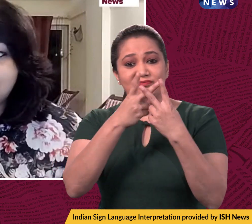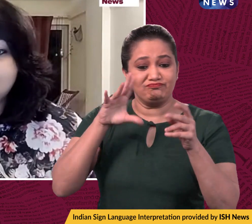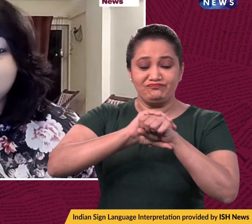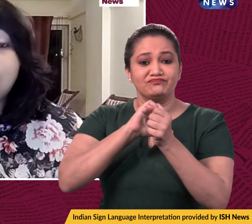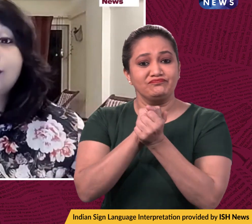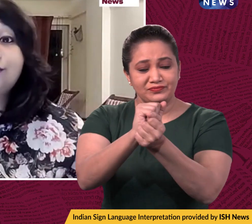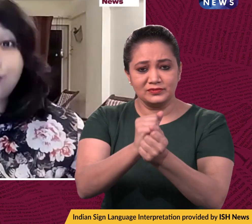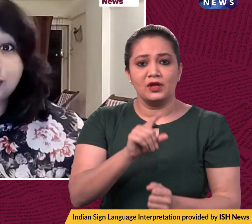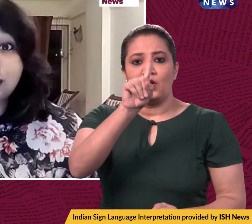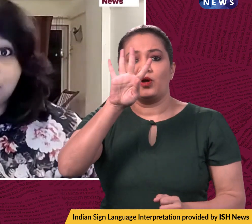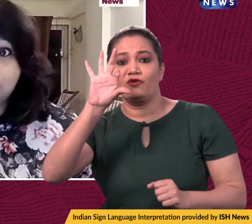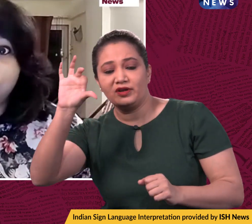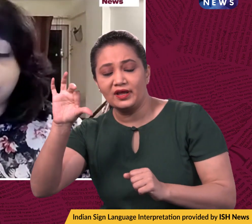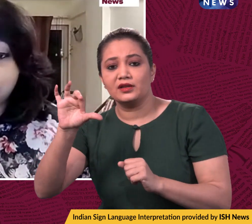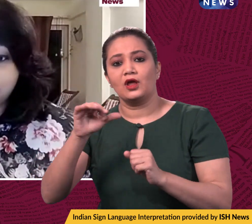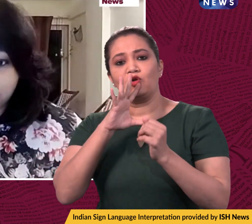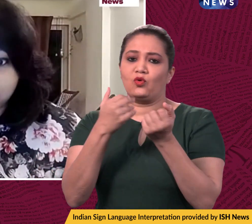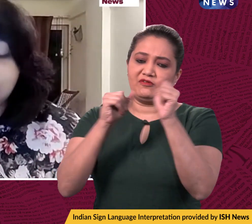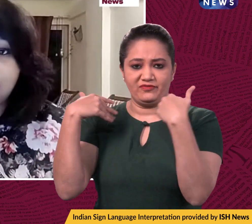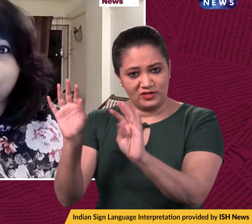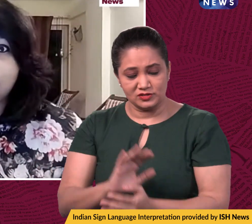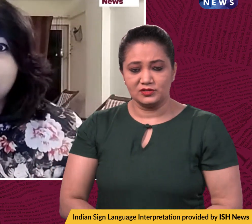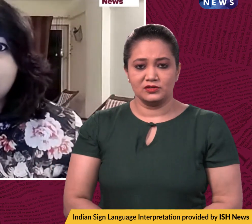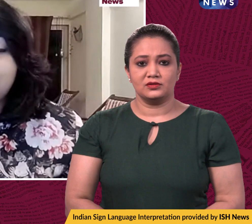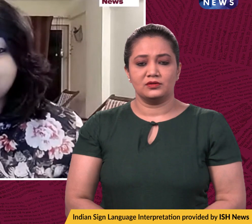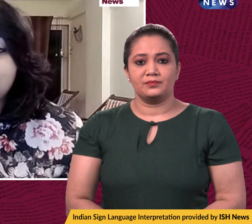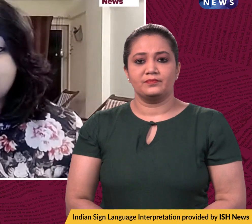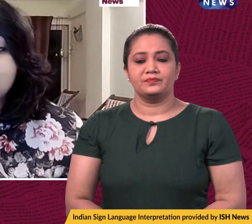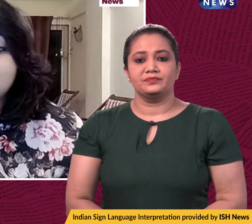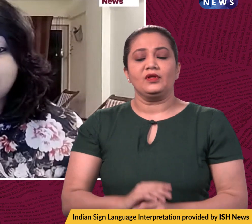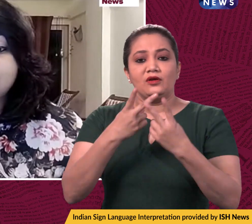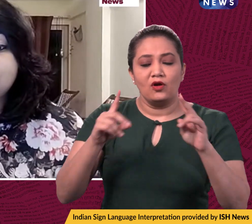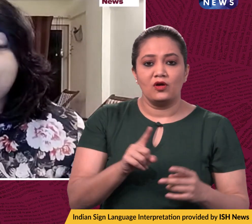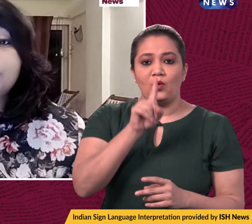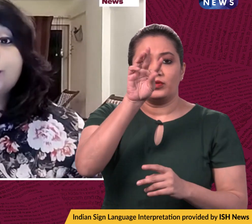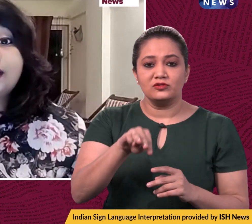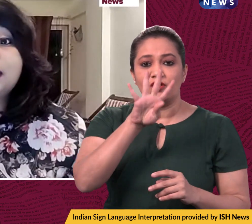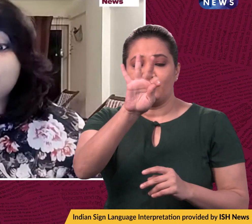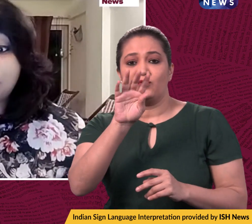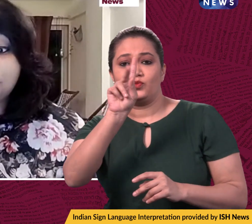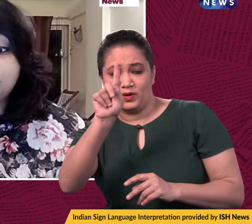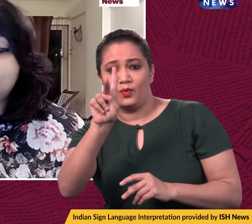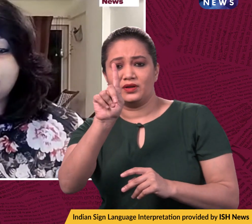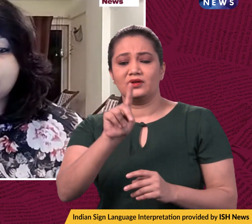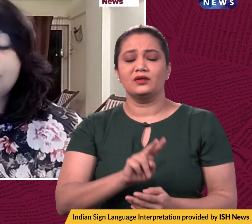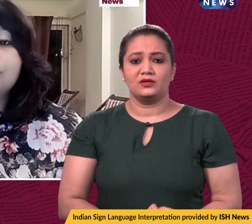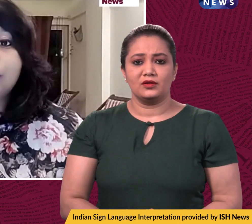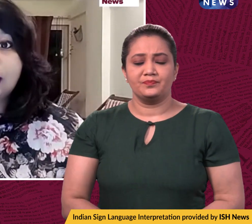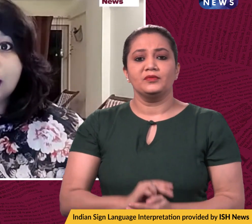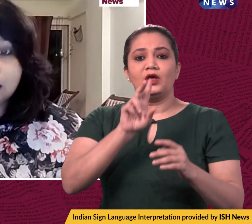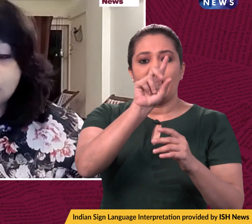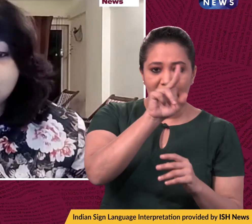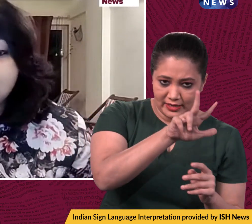4,690 arrests, 149 were convicted, end quote. Now, as many as 1,421 people were arrested